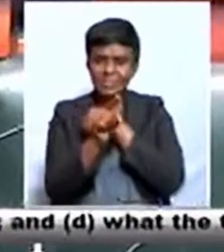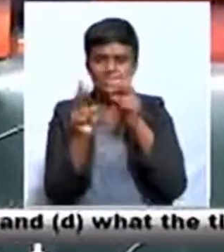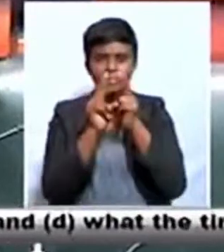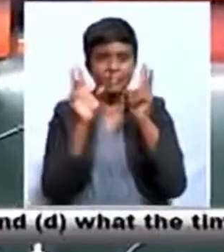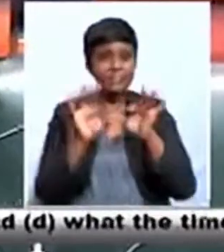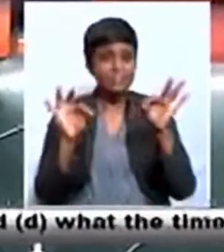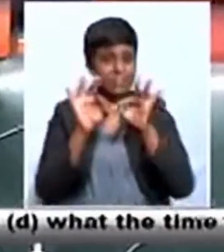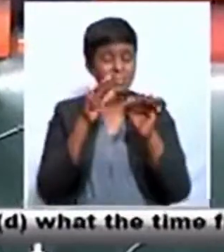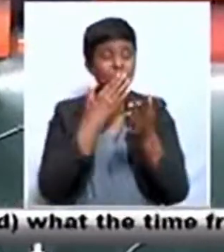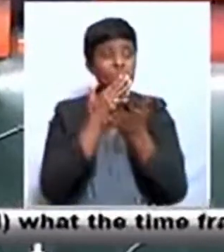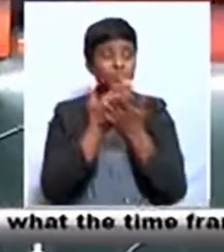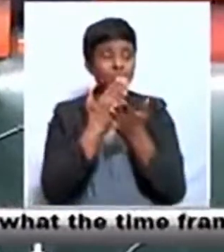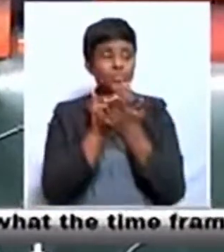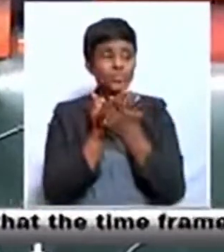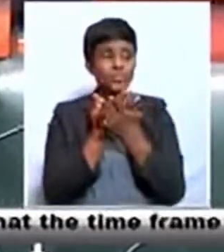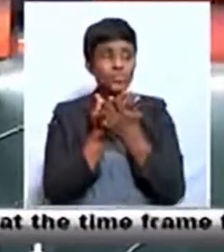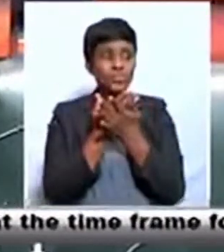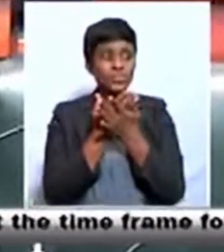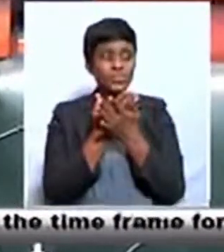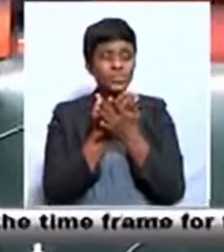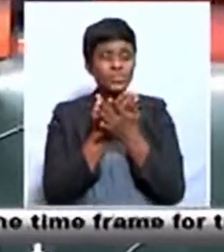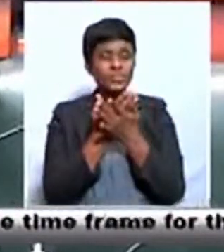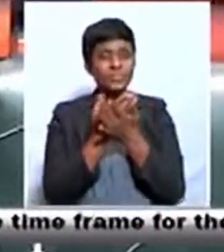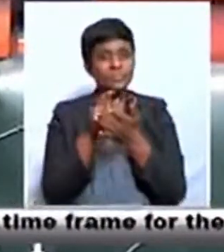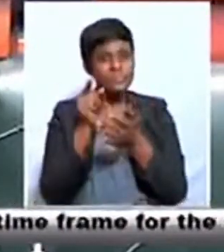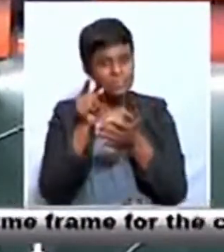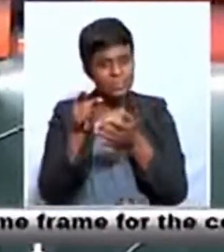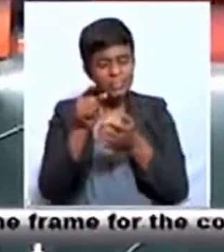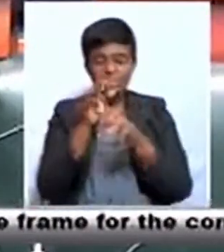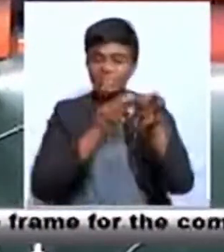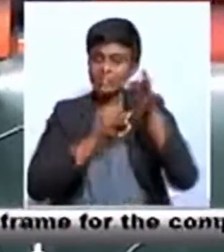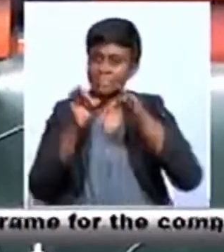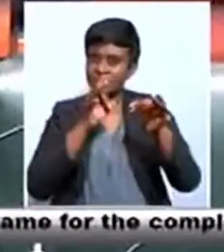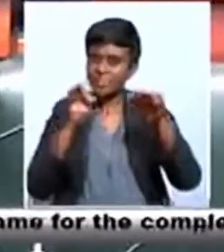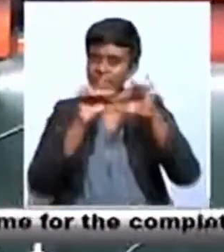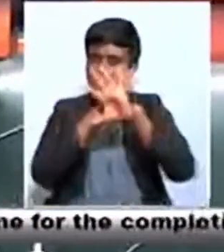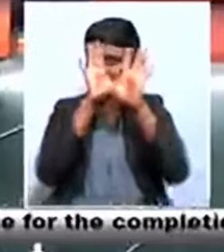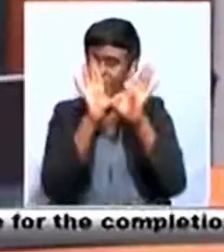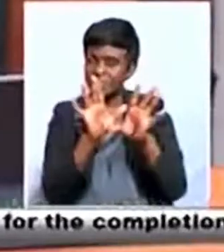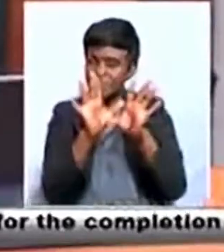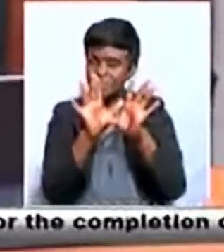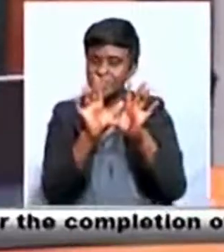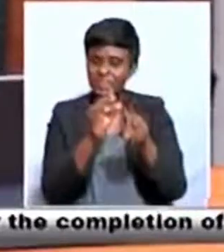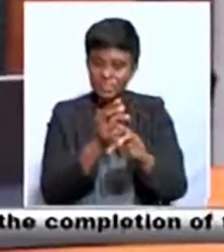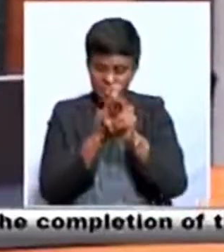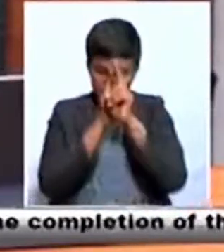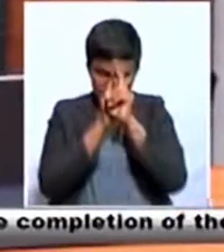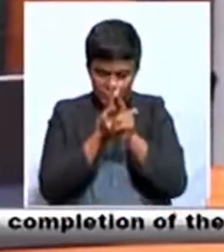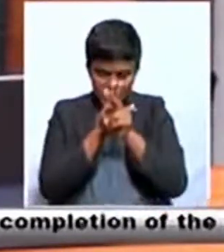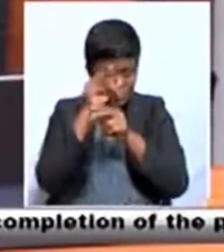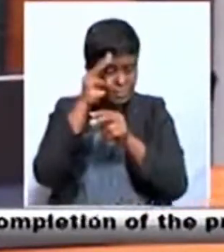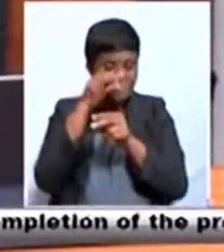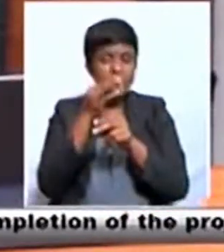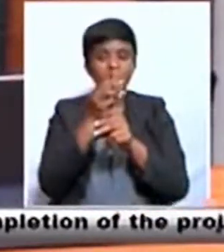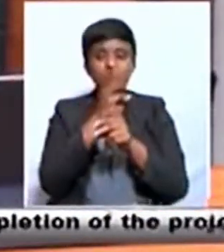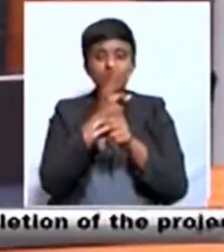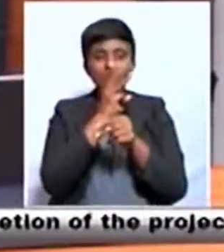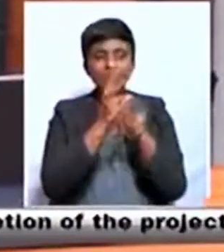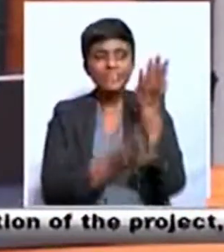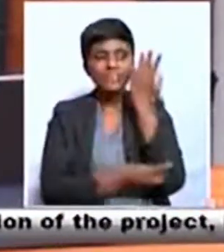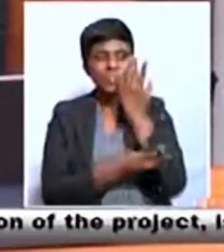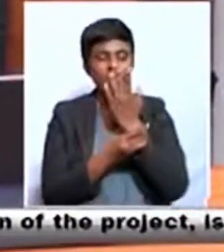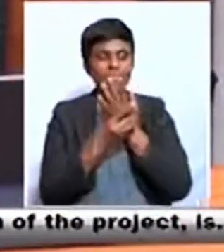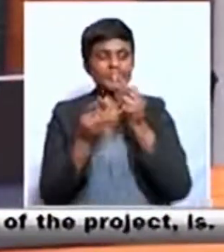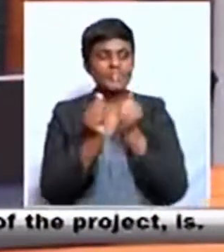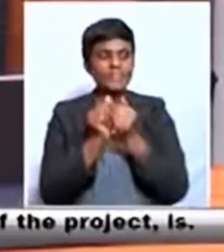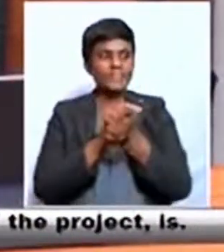insignificant. Kindly clarify. Thank you. The Honorable Minister of Water Development and Sanitation.